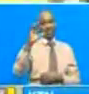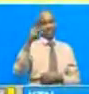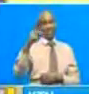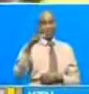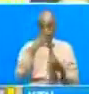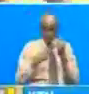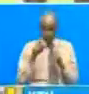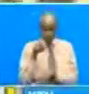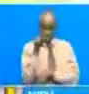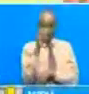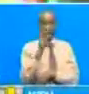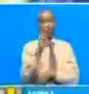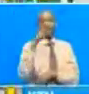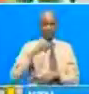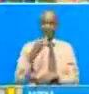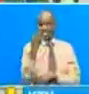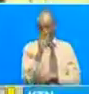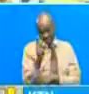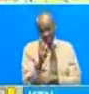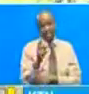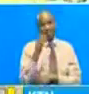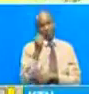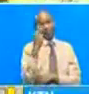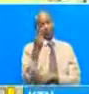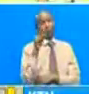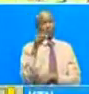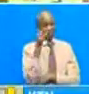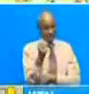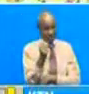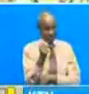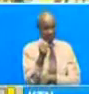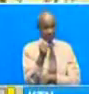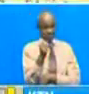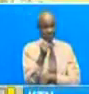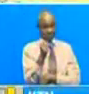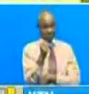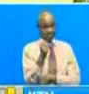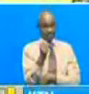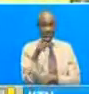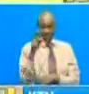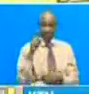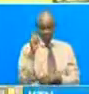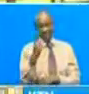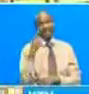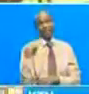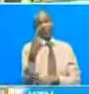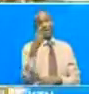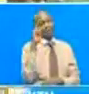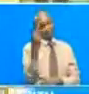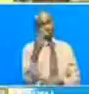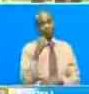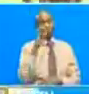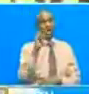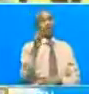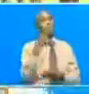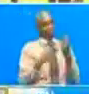both from Mau region, clocked 3 minutes 52.5 seconds and 3 minutes 53 seconds for the first and second slots respectively, while